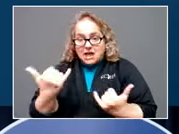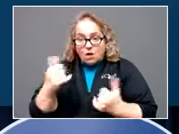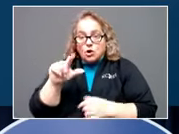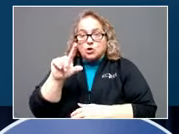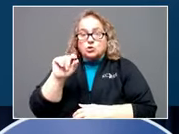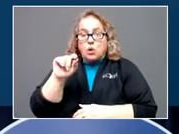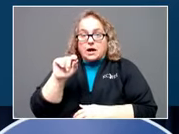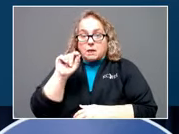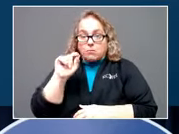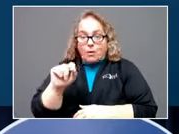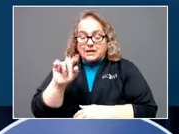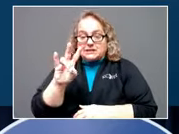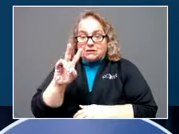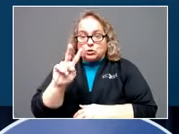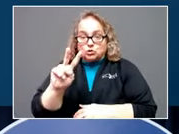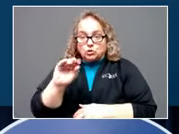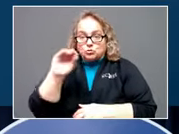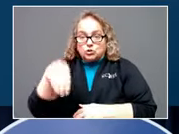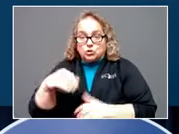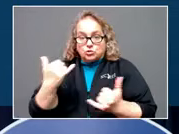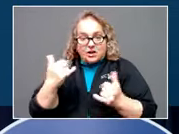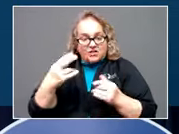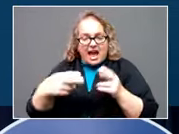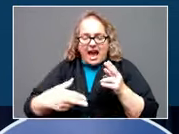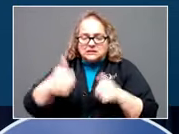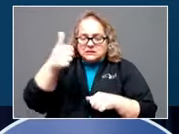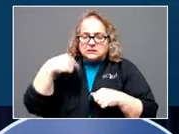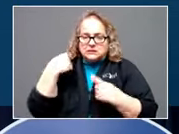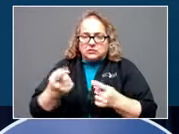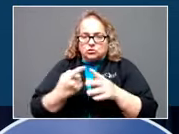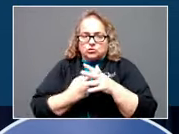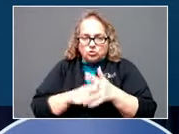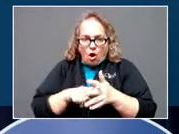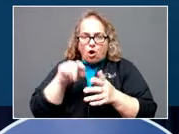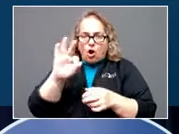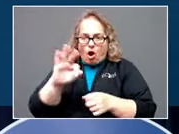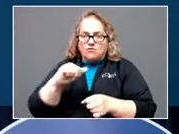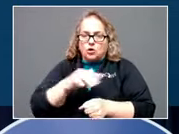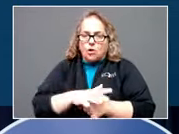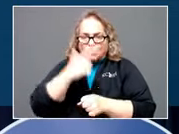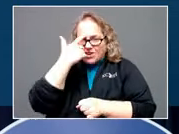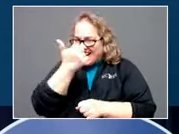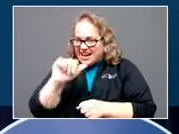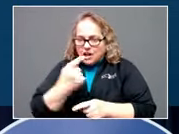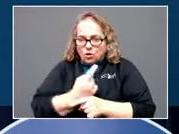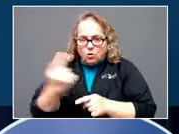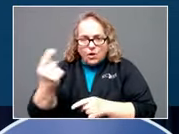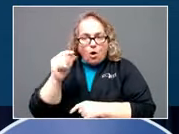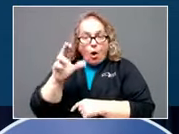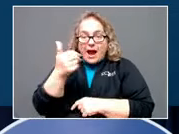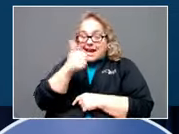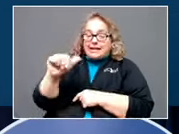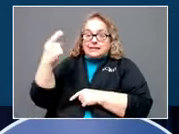20.72% today. This is the highest since the start of the pandemic for any week or any day. Single